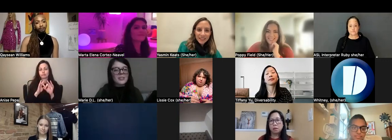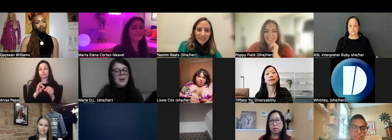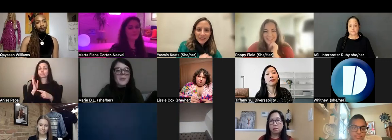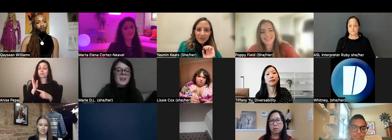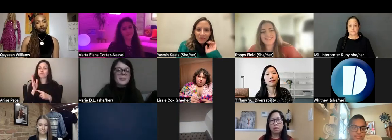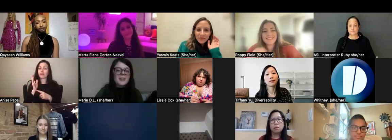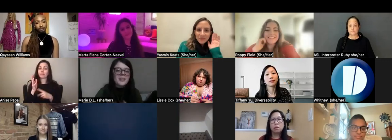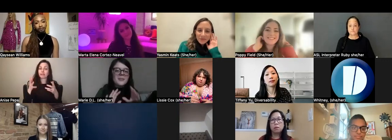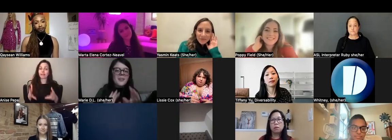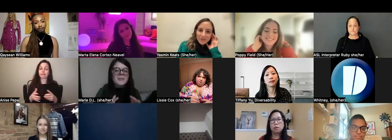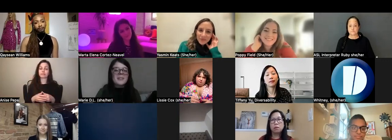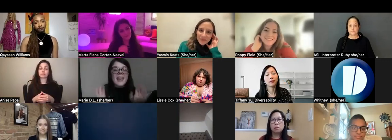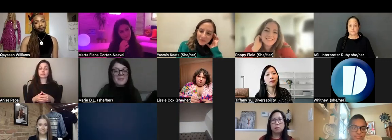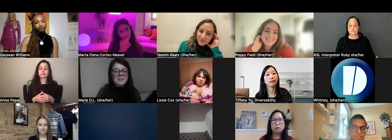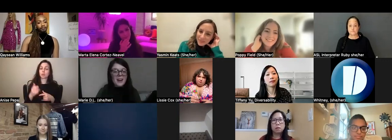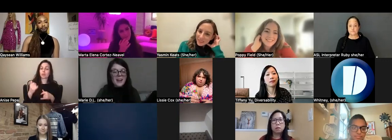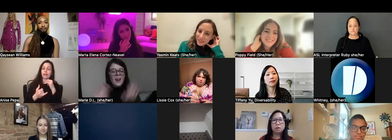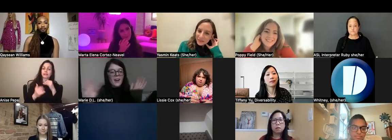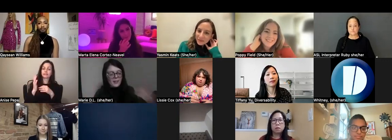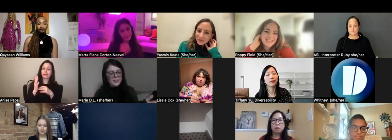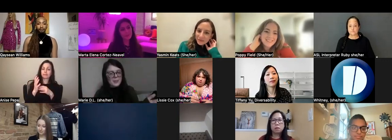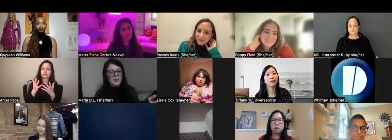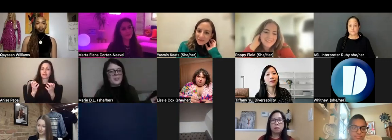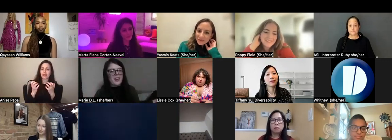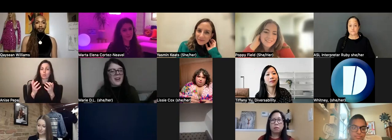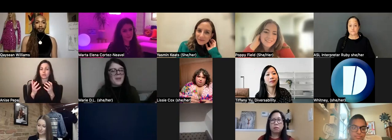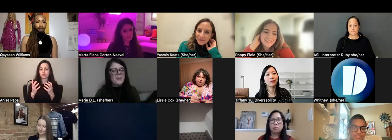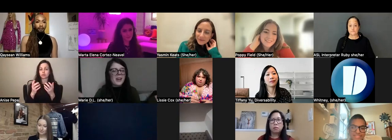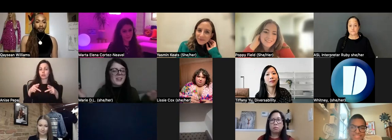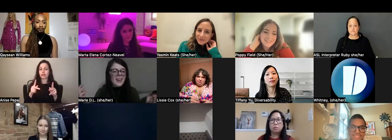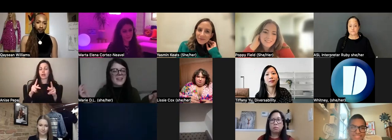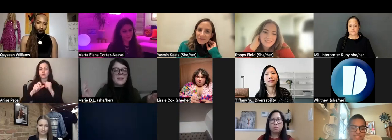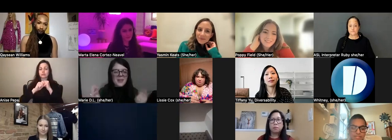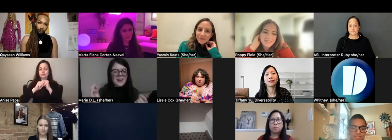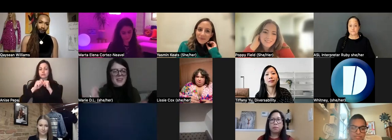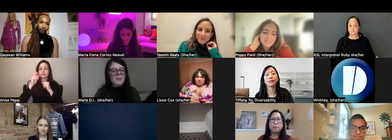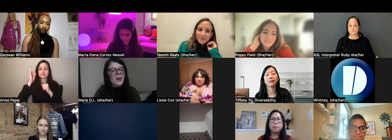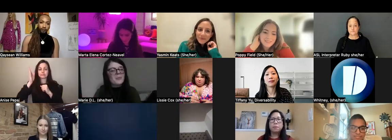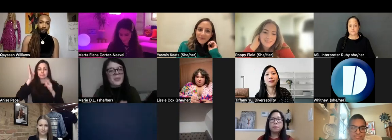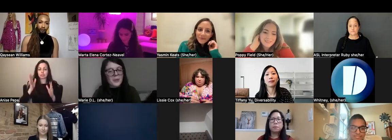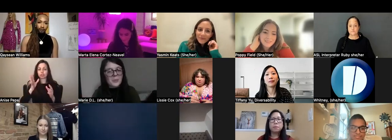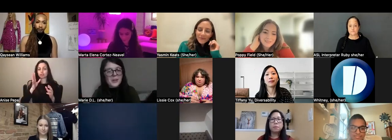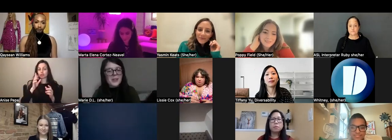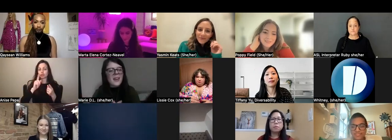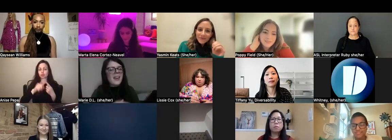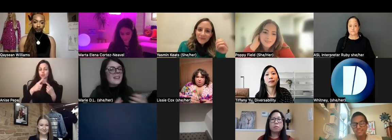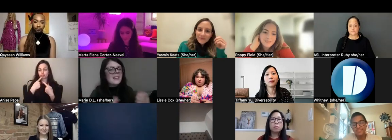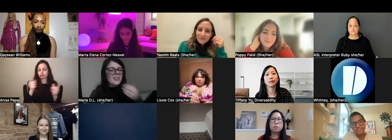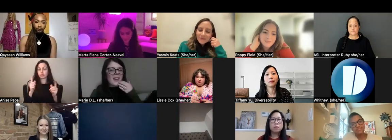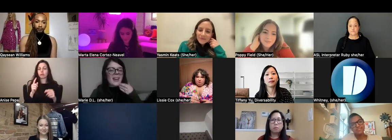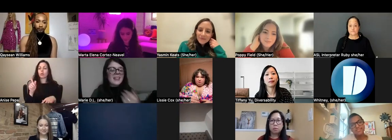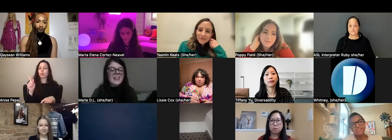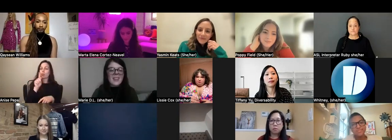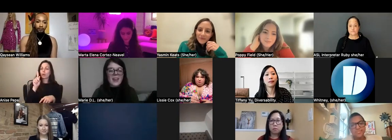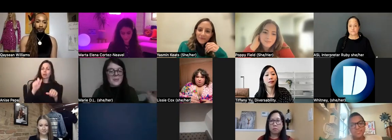And so I want to spend this last 5 minutes amplifying our speakers. Where can we keep up with your work? And is